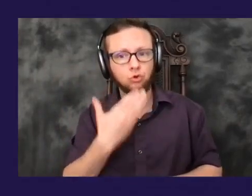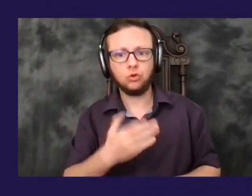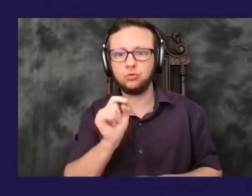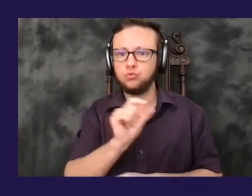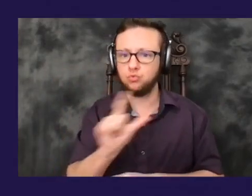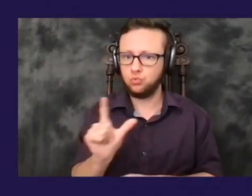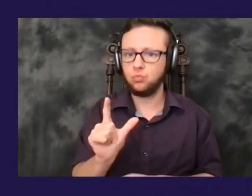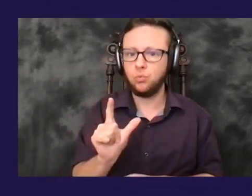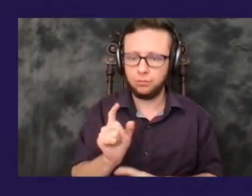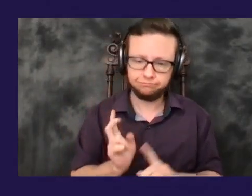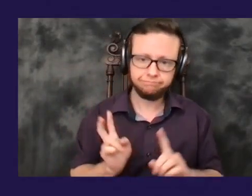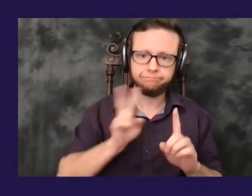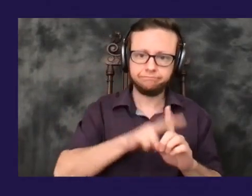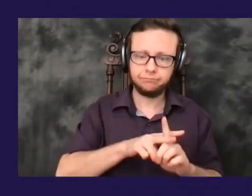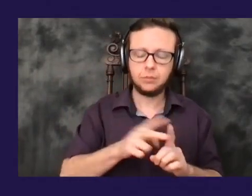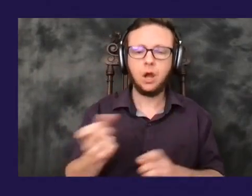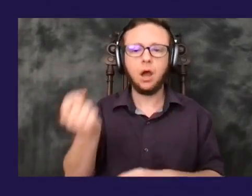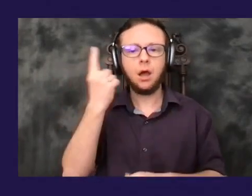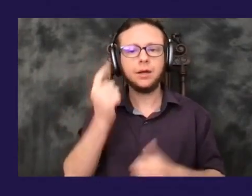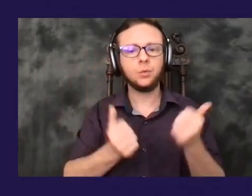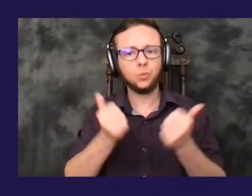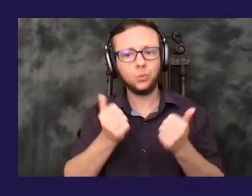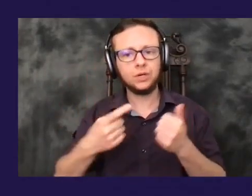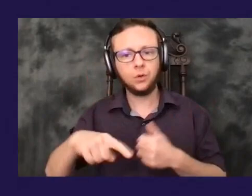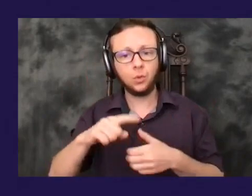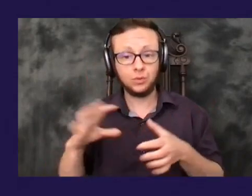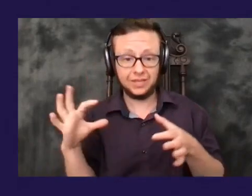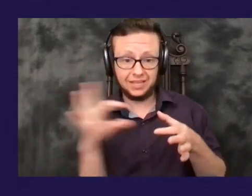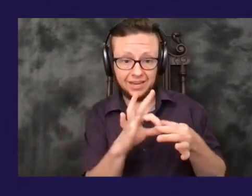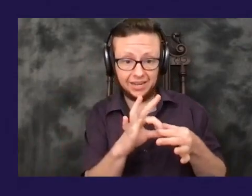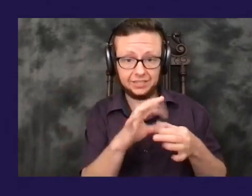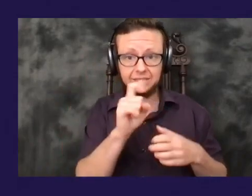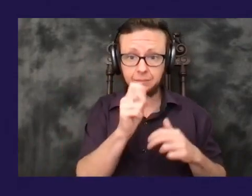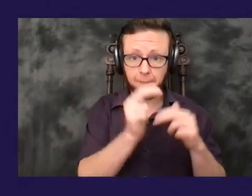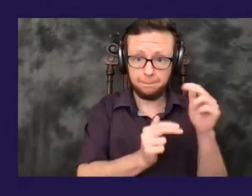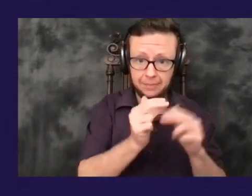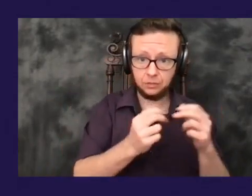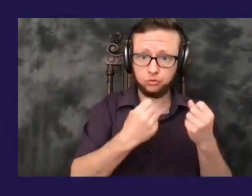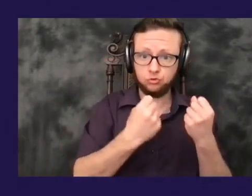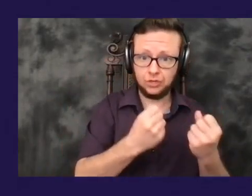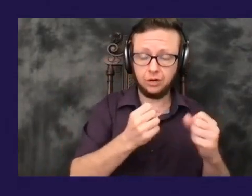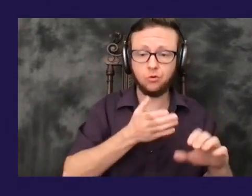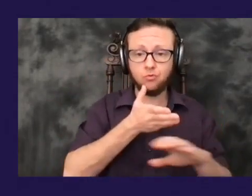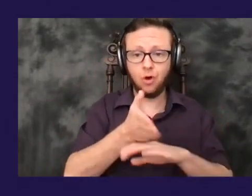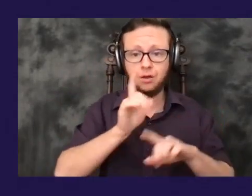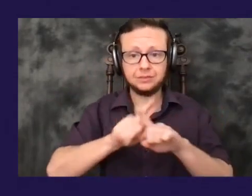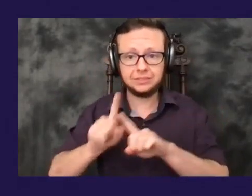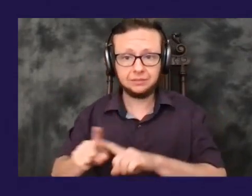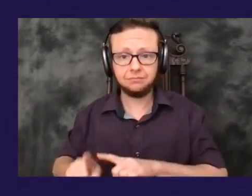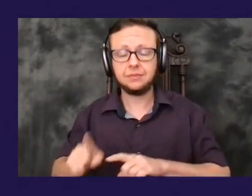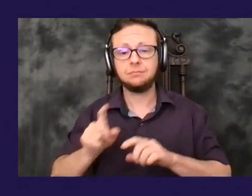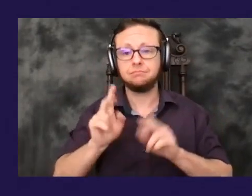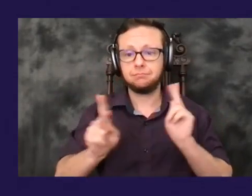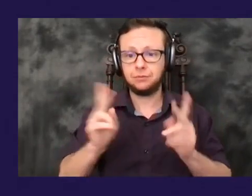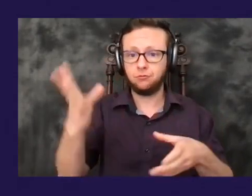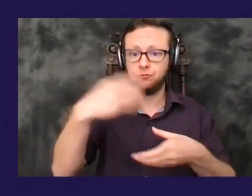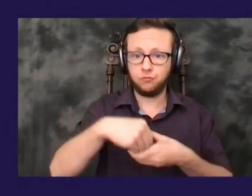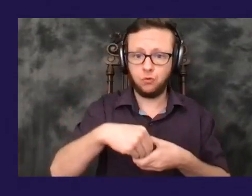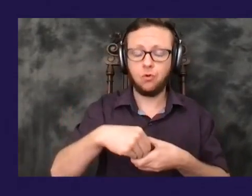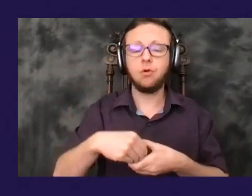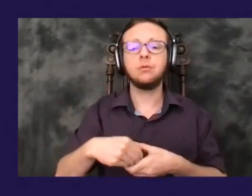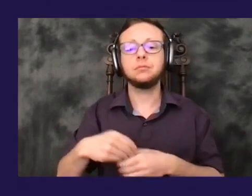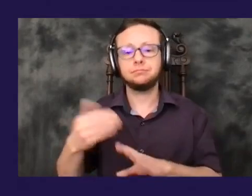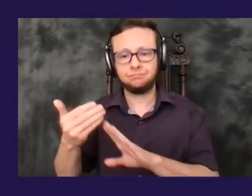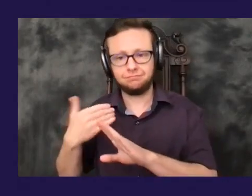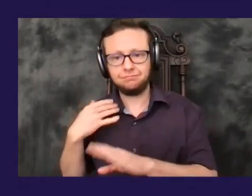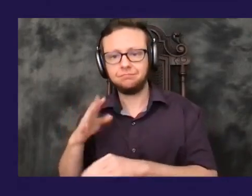understand which ones are those connections that need to be built and strengthened across actors. And I saw that on the previous talk that we're talking about